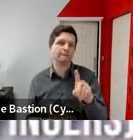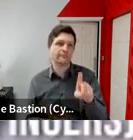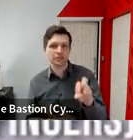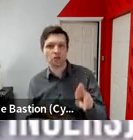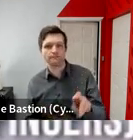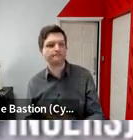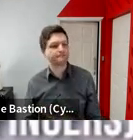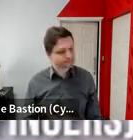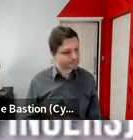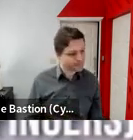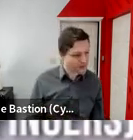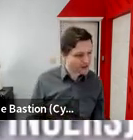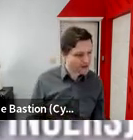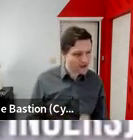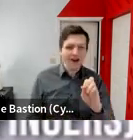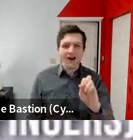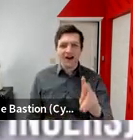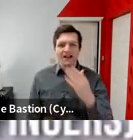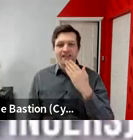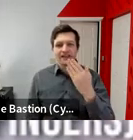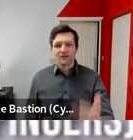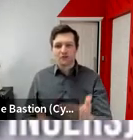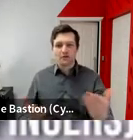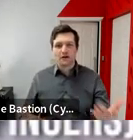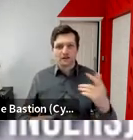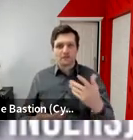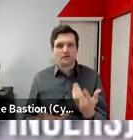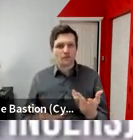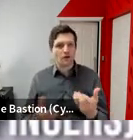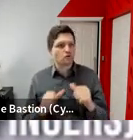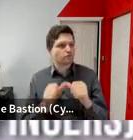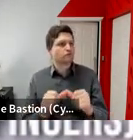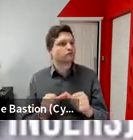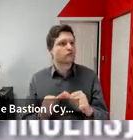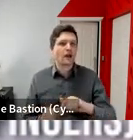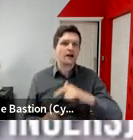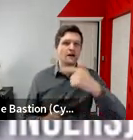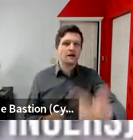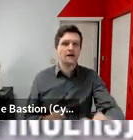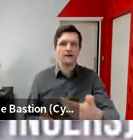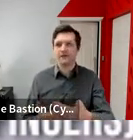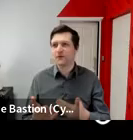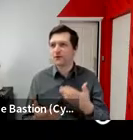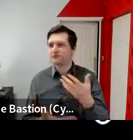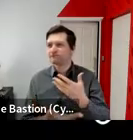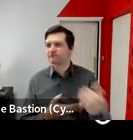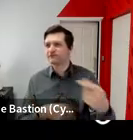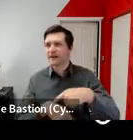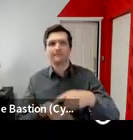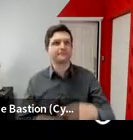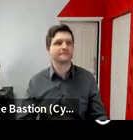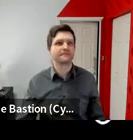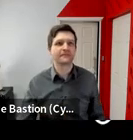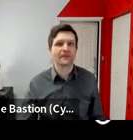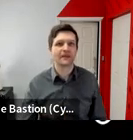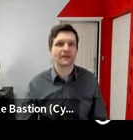to include deaf people in the development of VR and AR. Thank you so much. I think I'll turn it over now to the